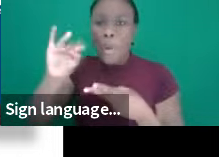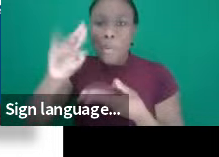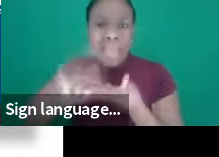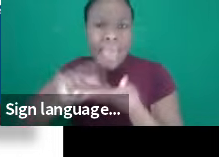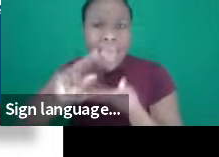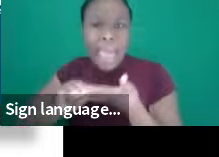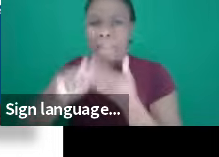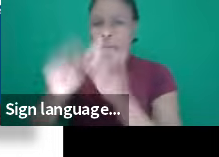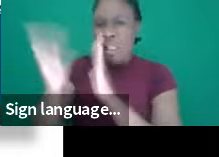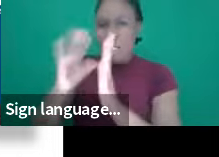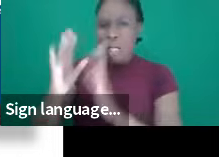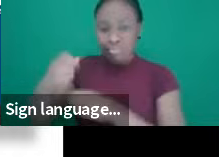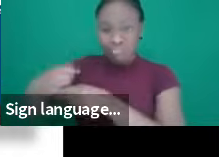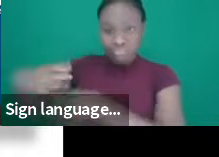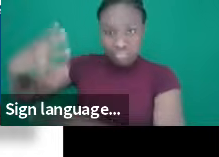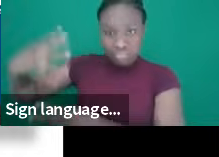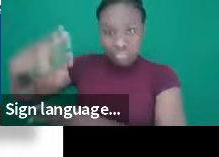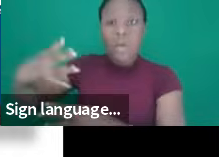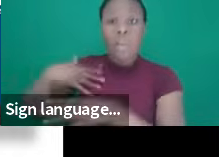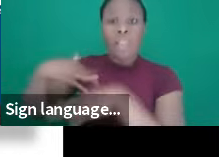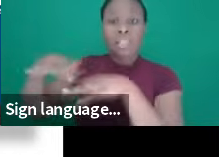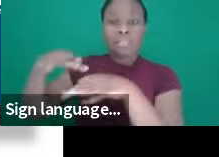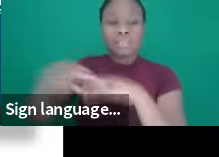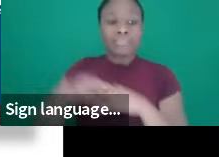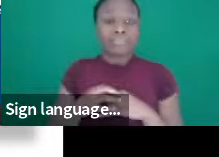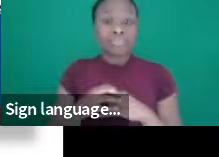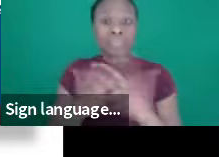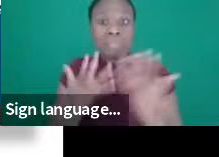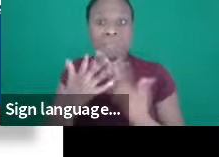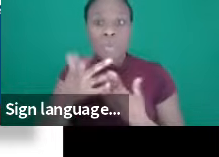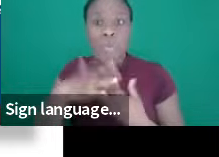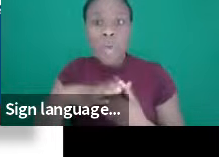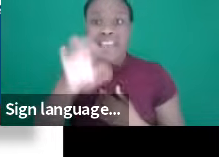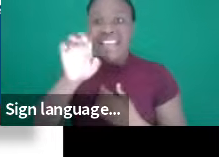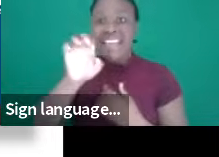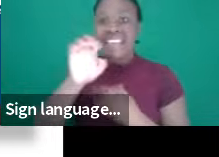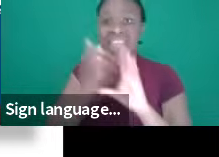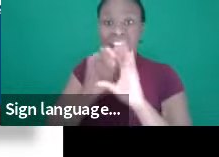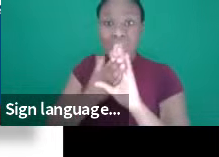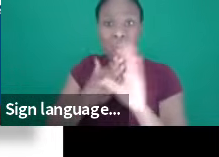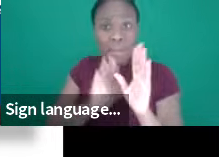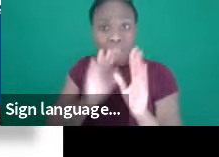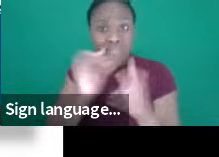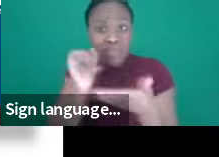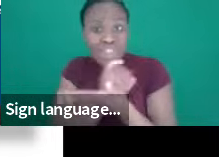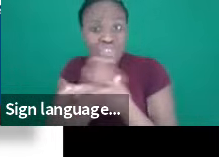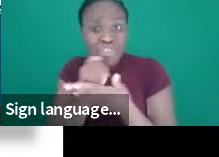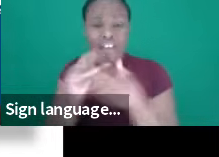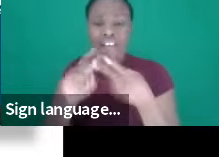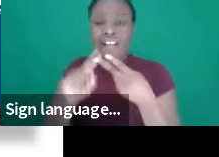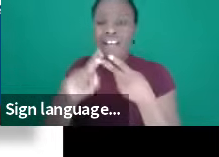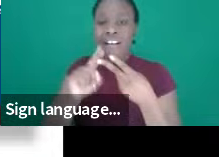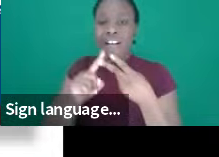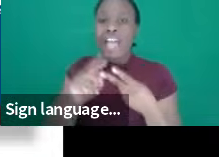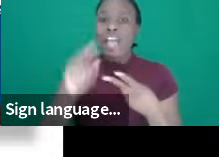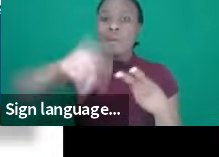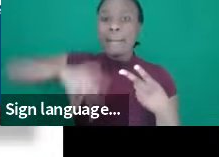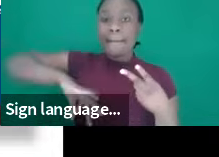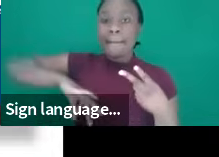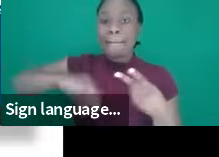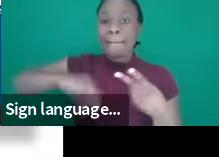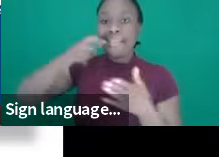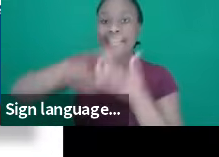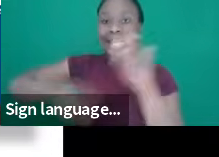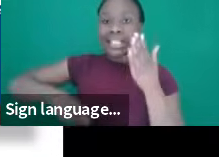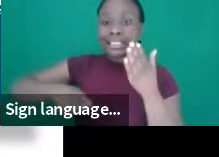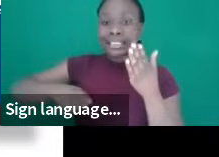for e-filing, and then how to submit your income tax return, and then followed by how to accept your auto